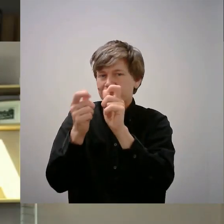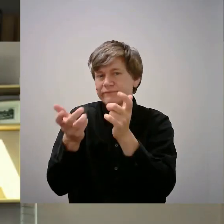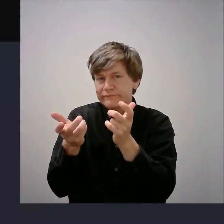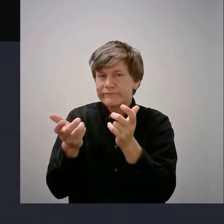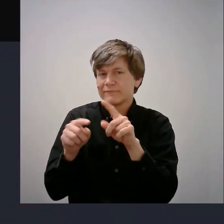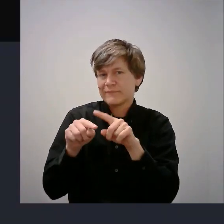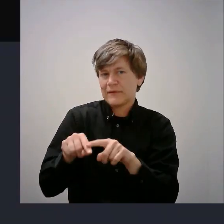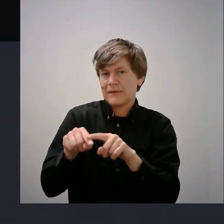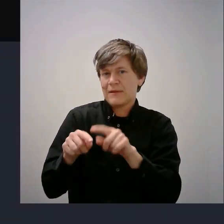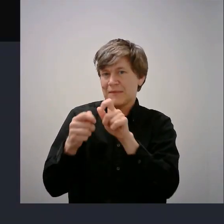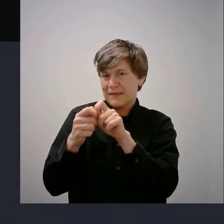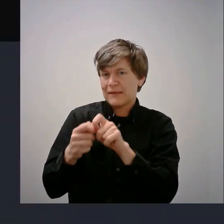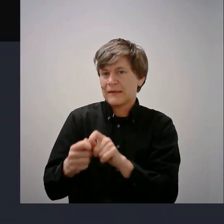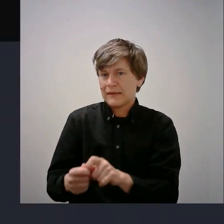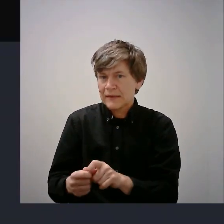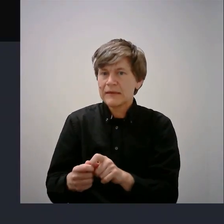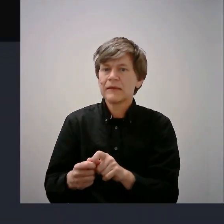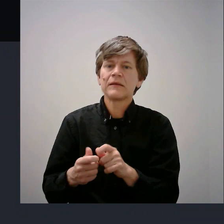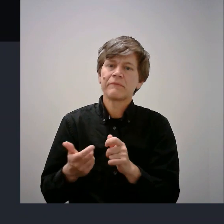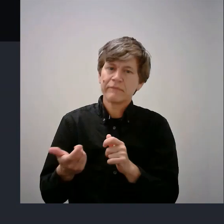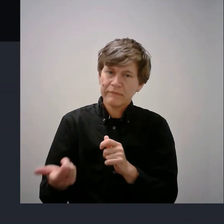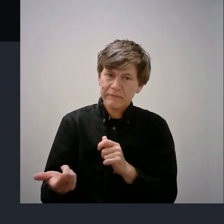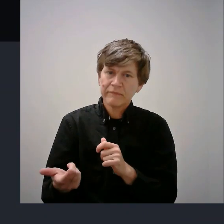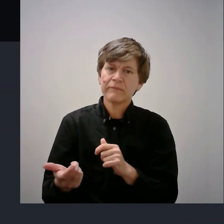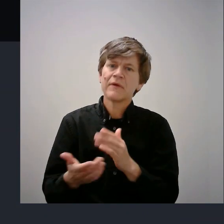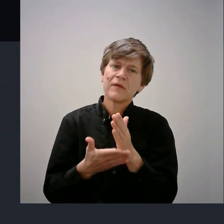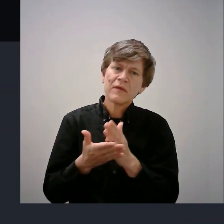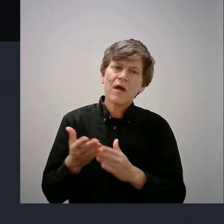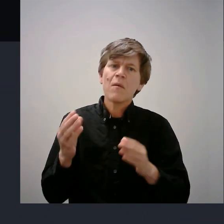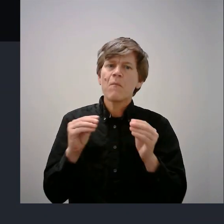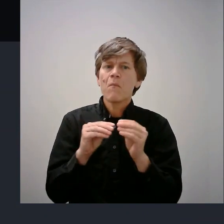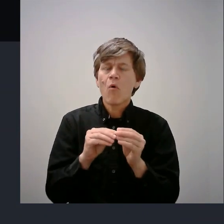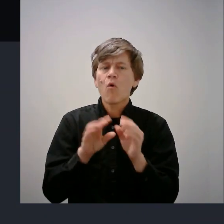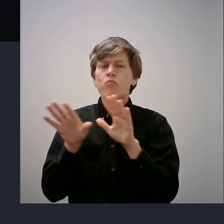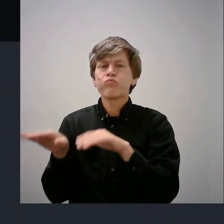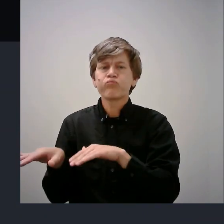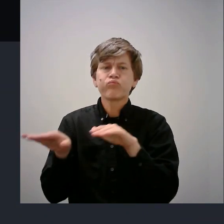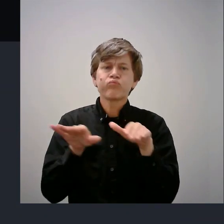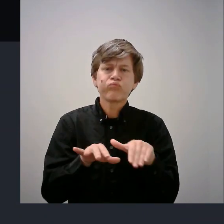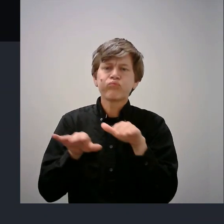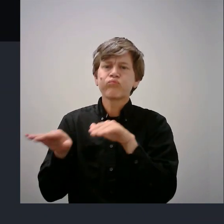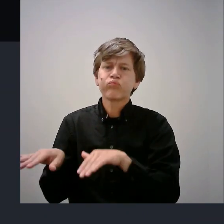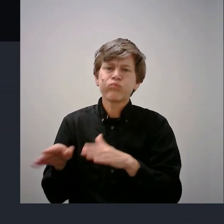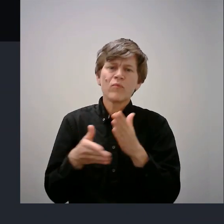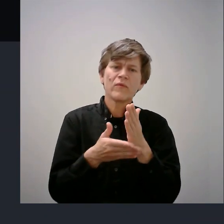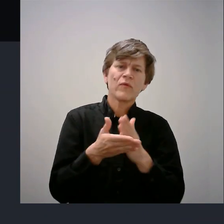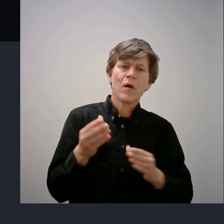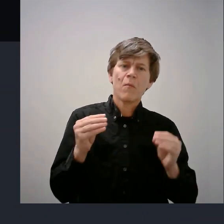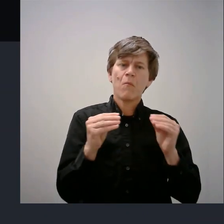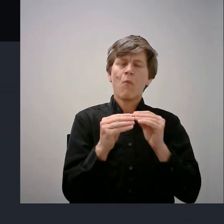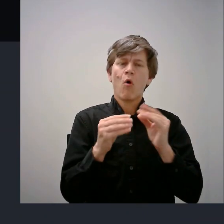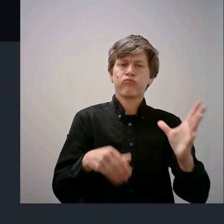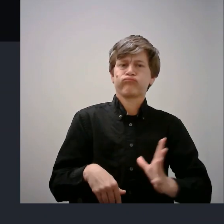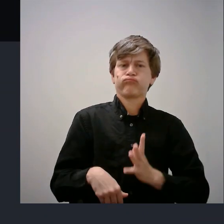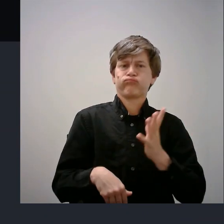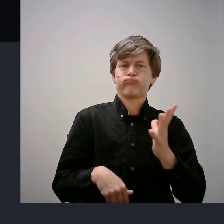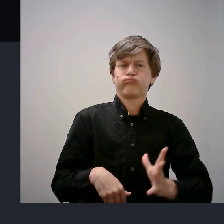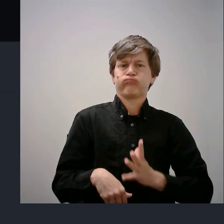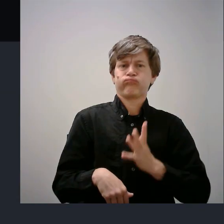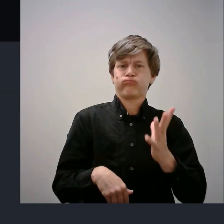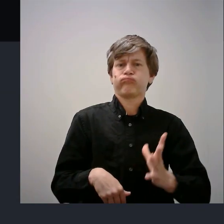Bello script, for example, is more casual and cool. Snell roundhand, this is something you